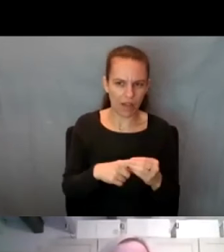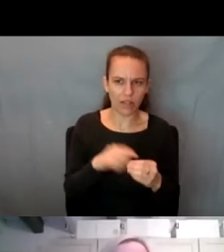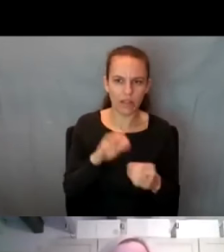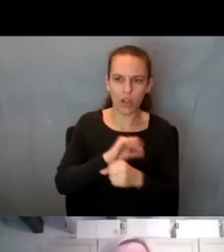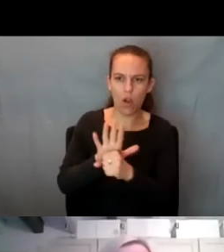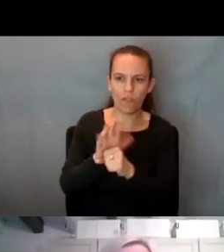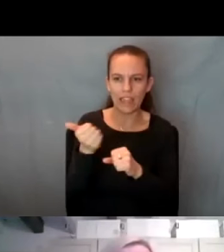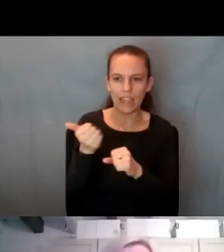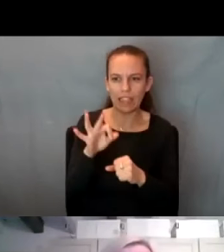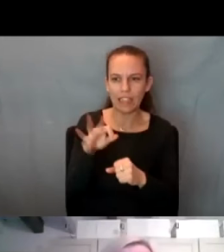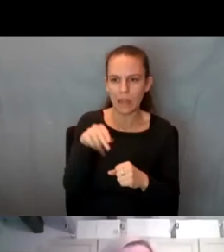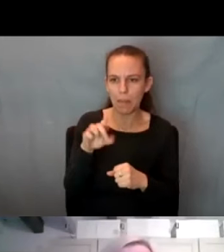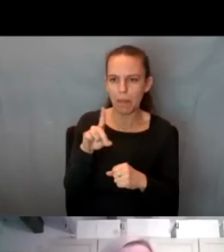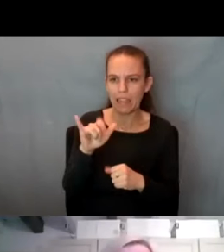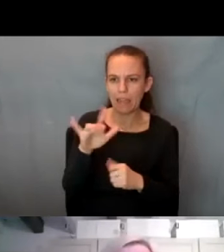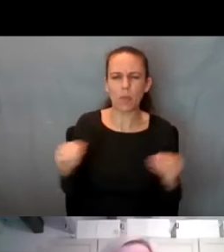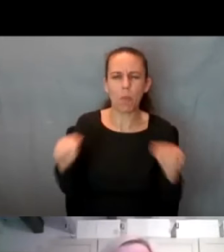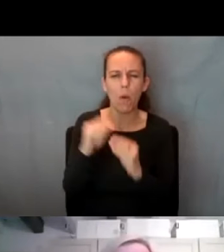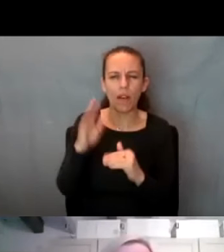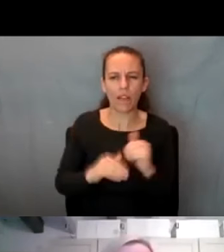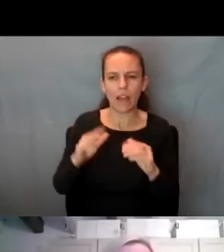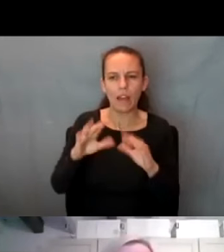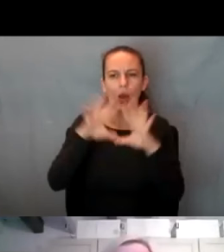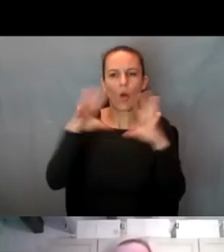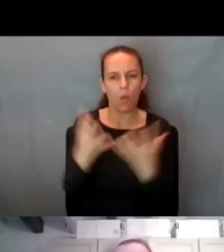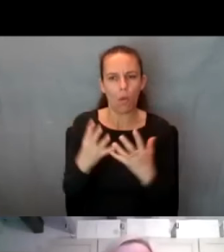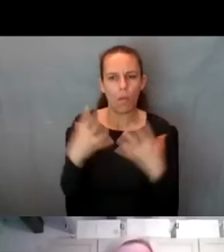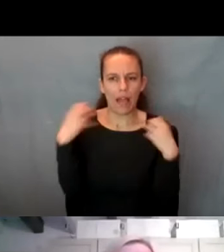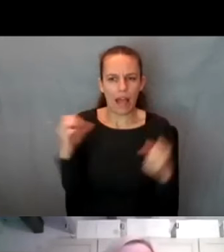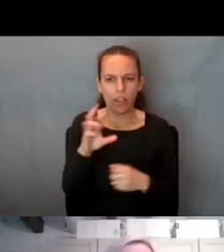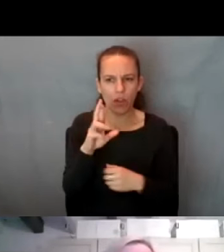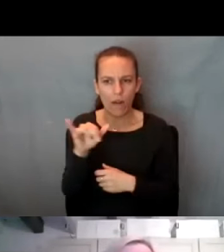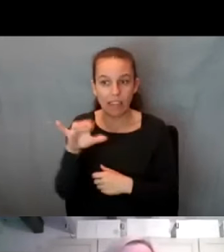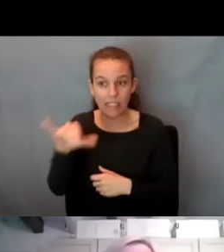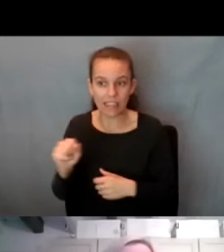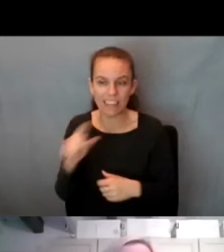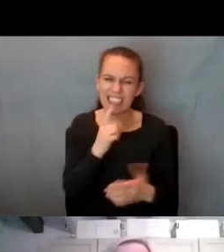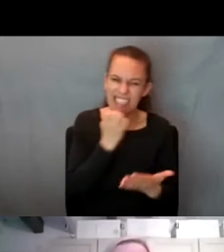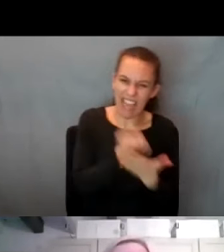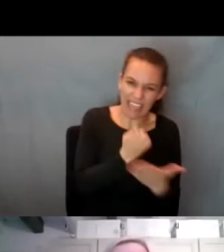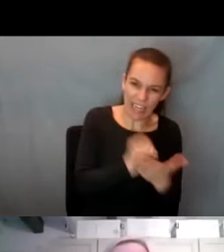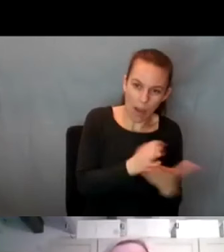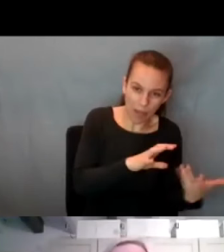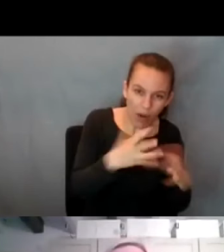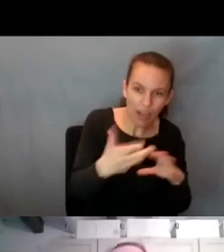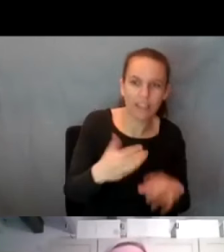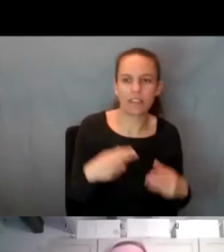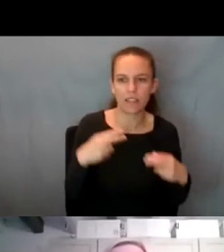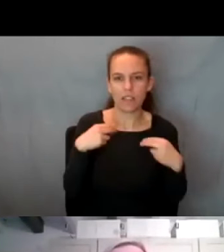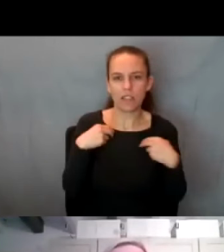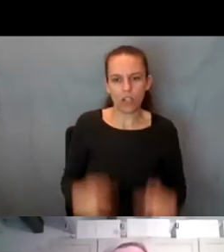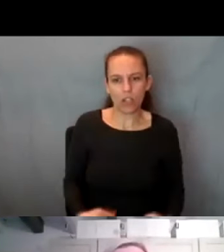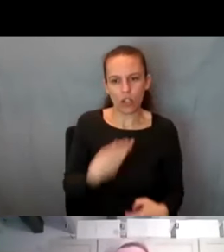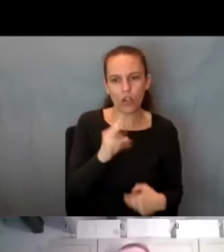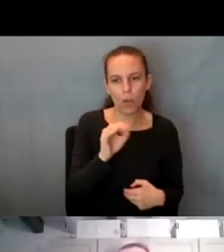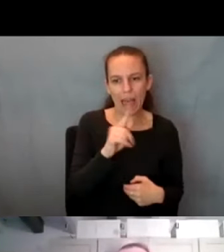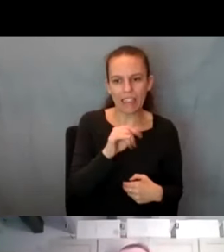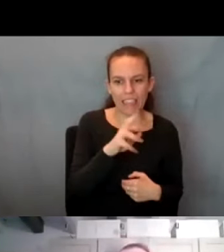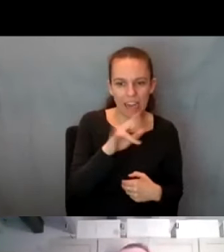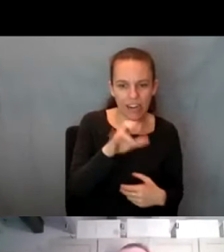more than a global health crisis. It's really an economic crisis, humanitarian crisis, security crisis, and human